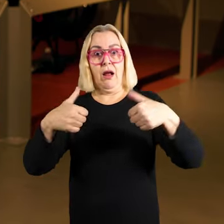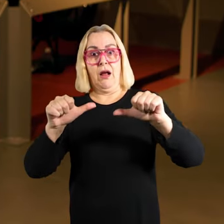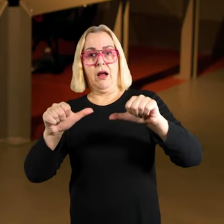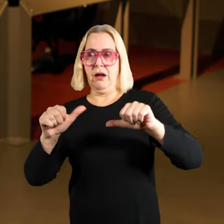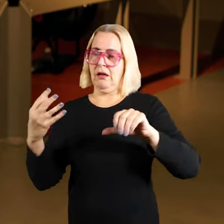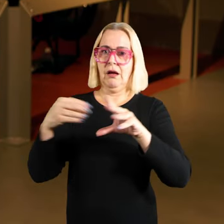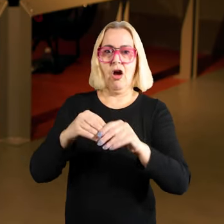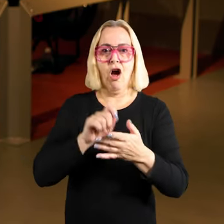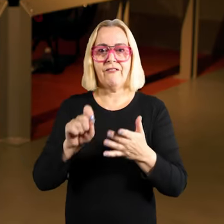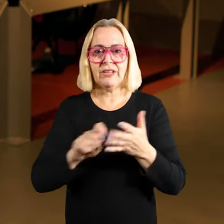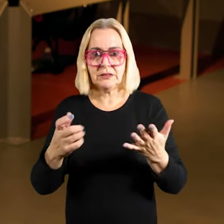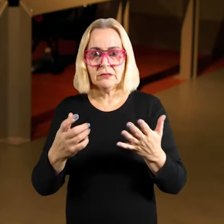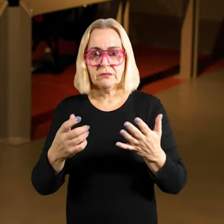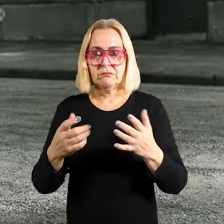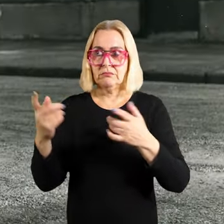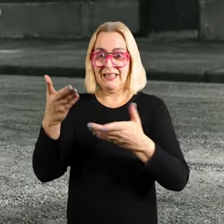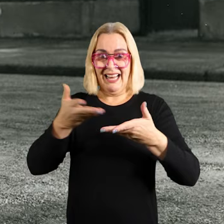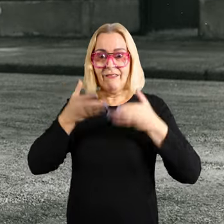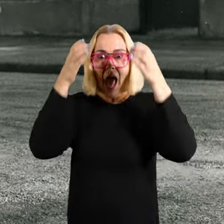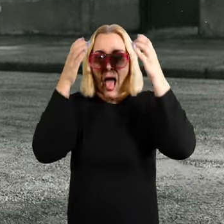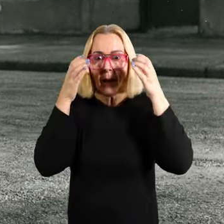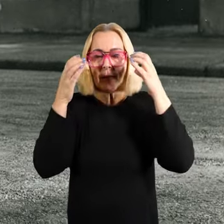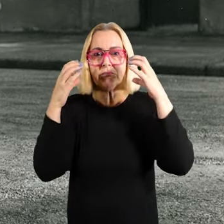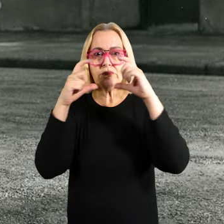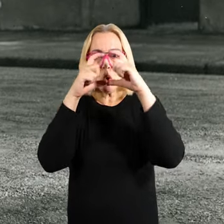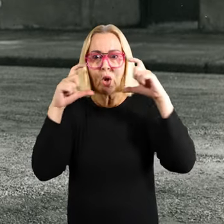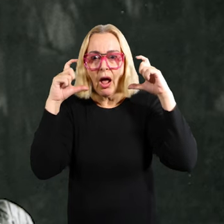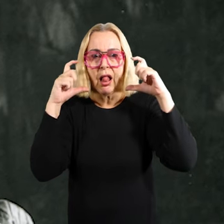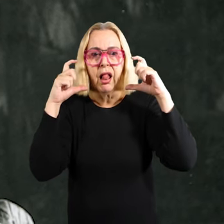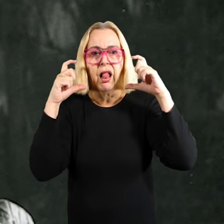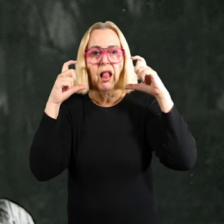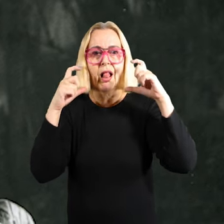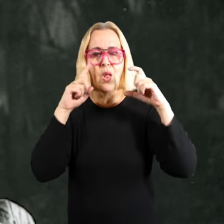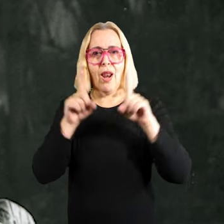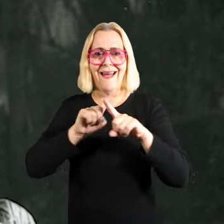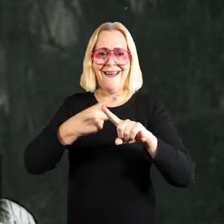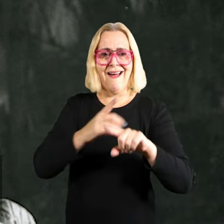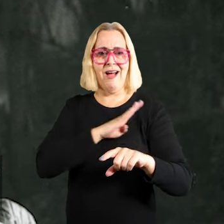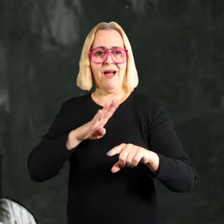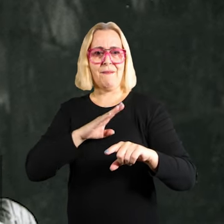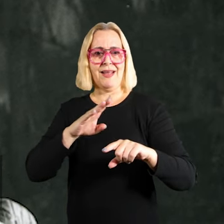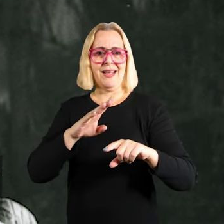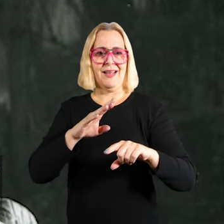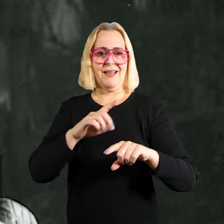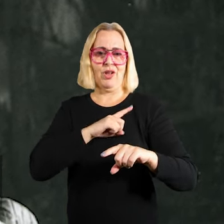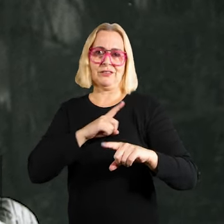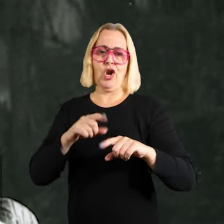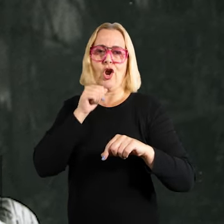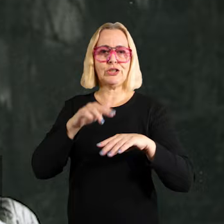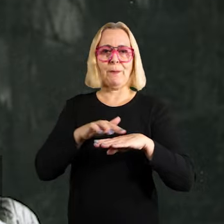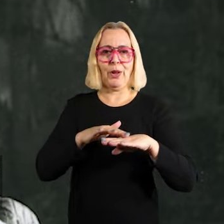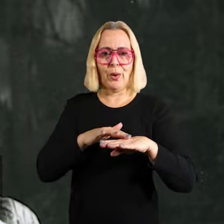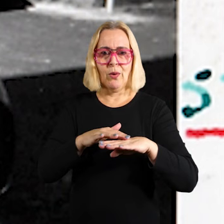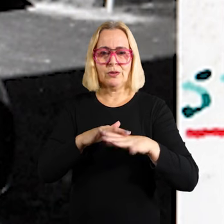Eventually, motorcycles were introduced to our office, and you were issued with a helmet, goggles,